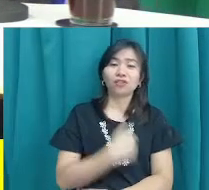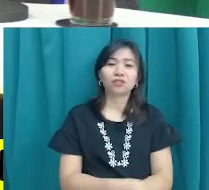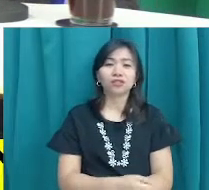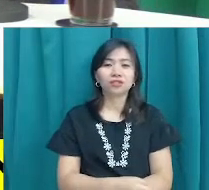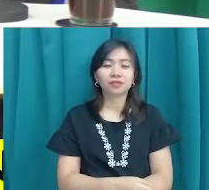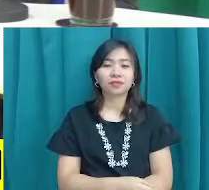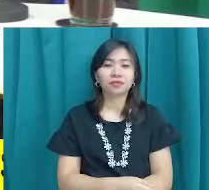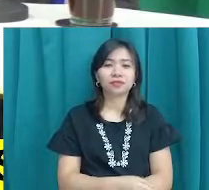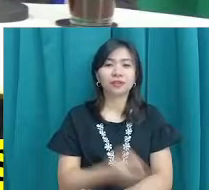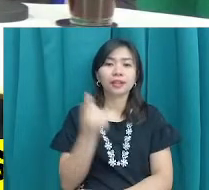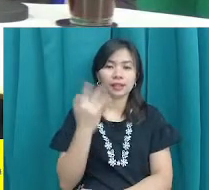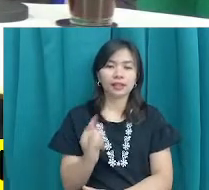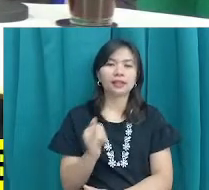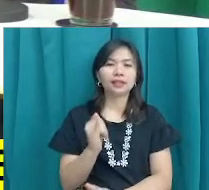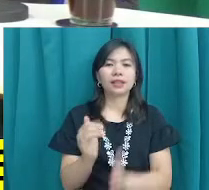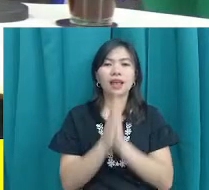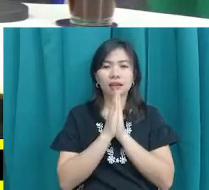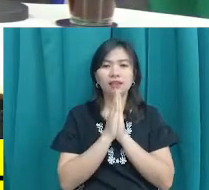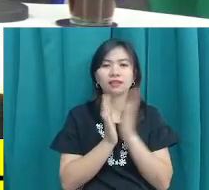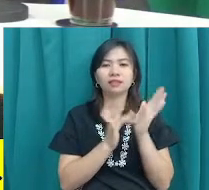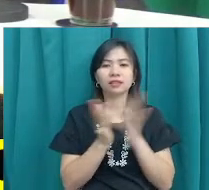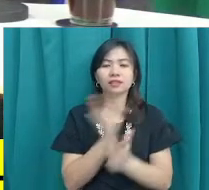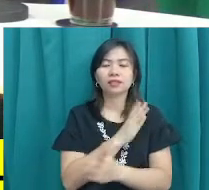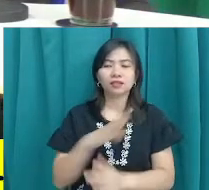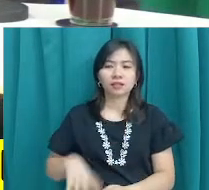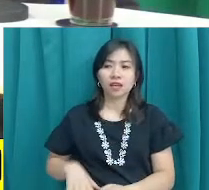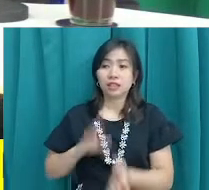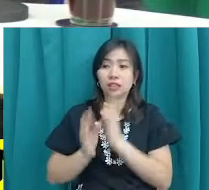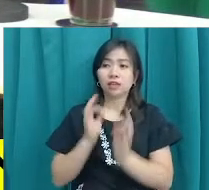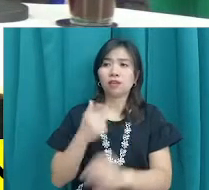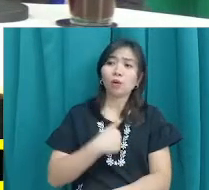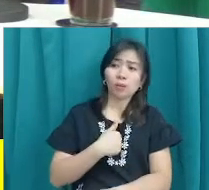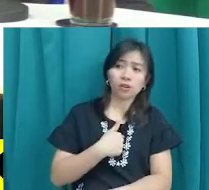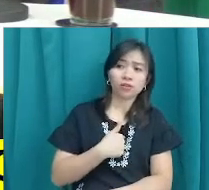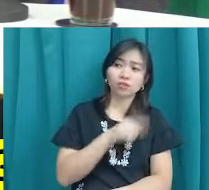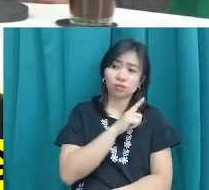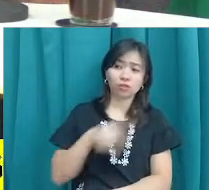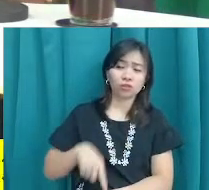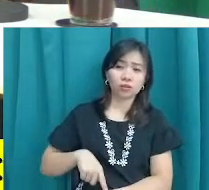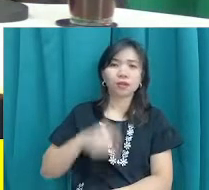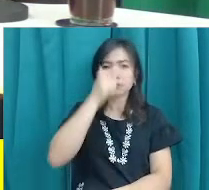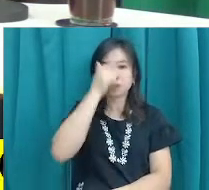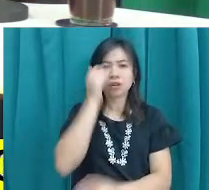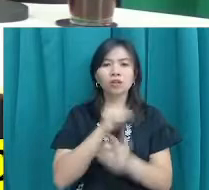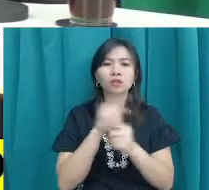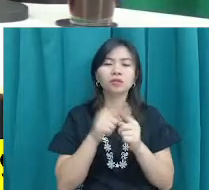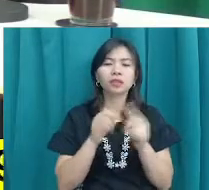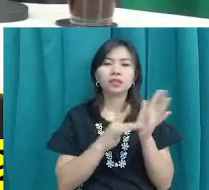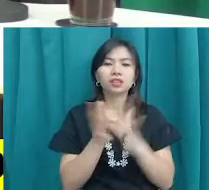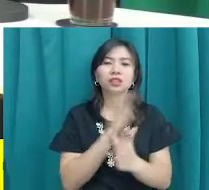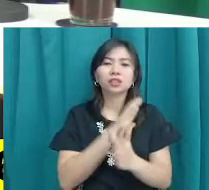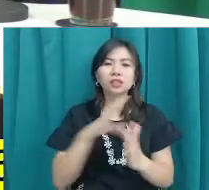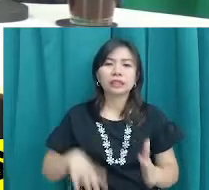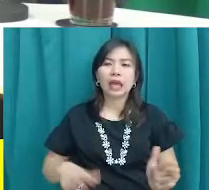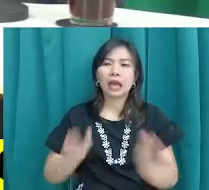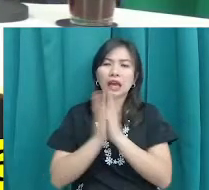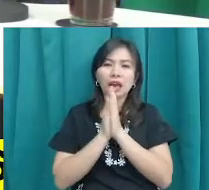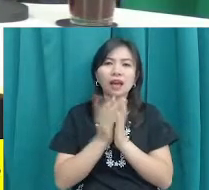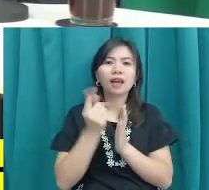tinanong nila ang Panginoon sa kanilang mga sarili. But kaya nila natanong yun, because nung sinabi ng Panginoon yun, they were